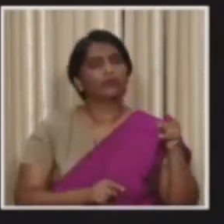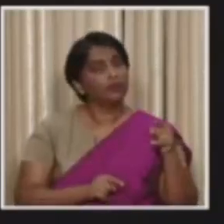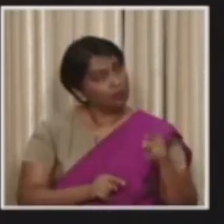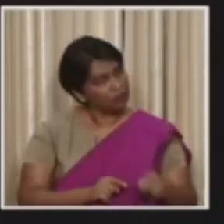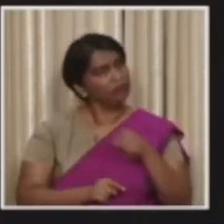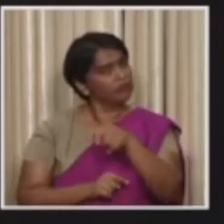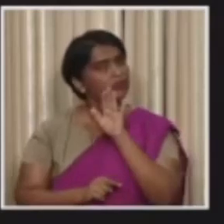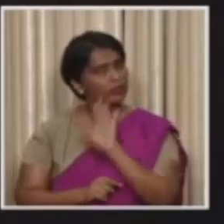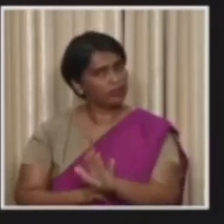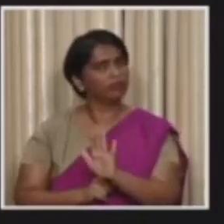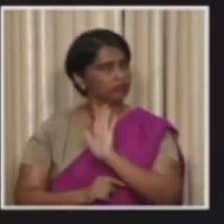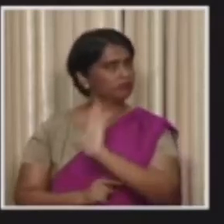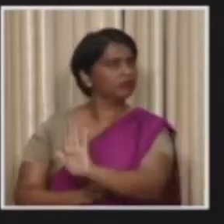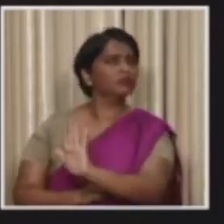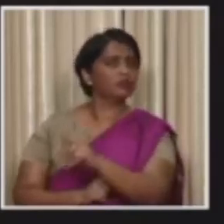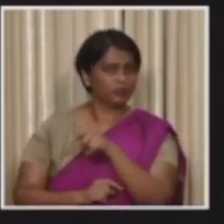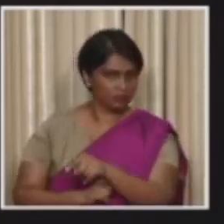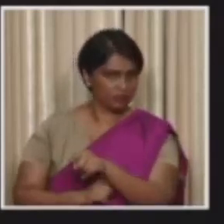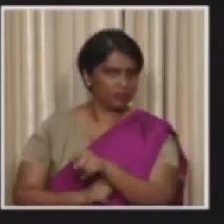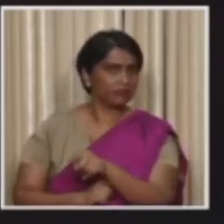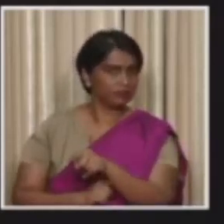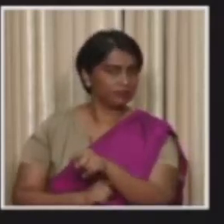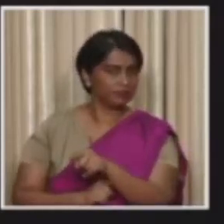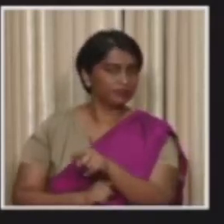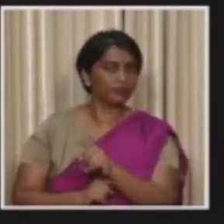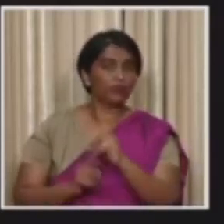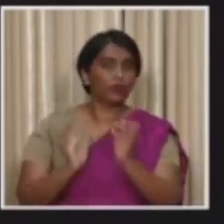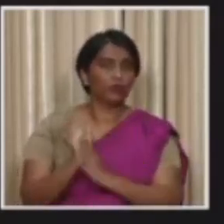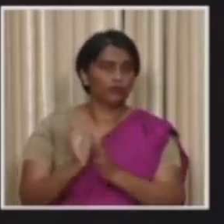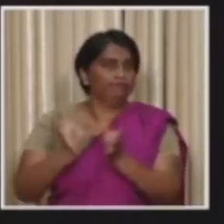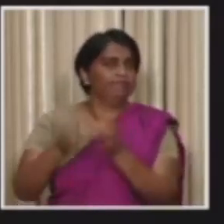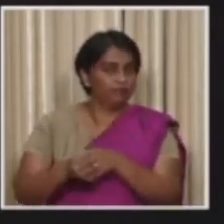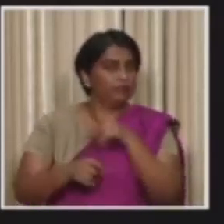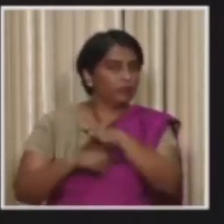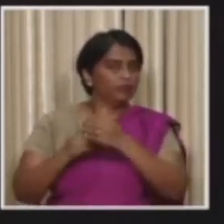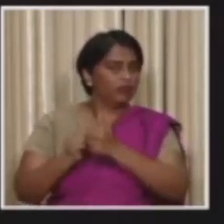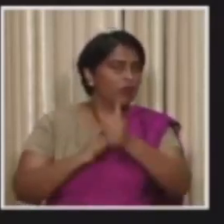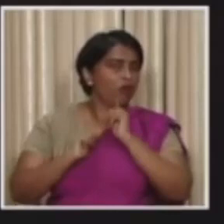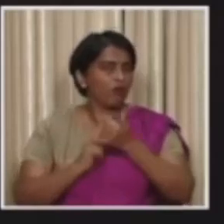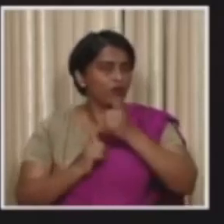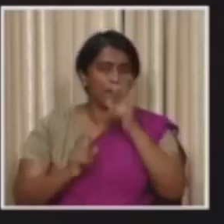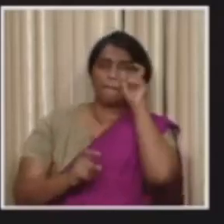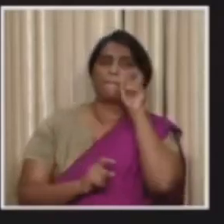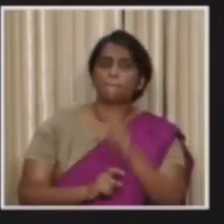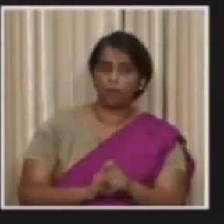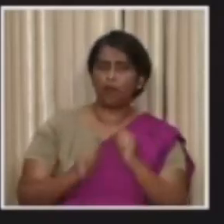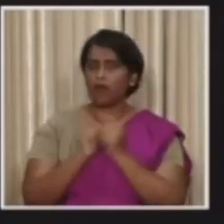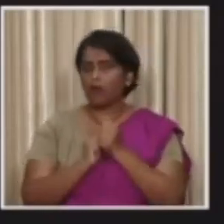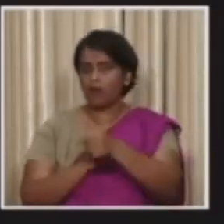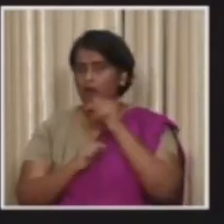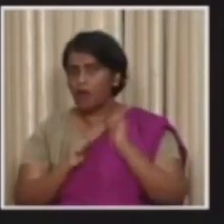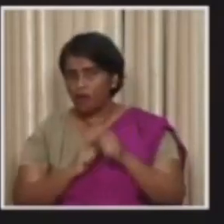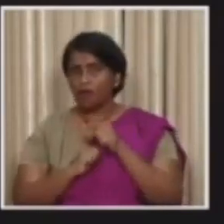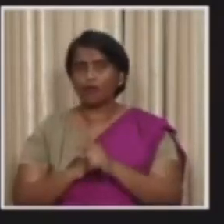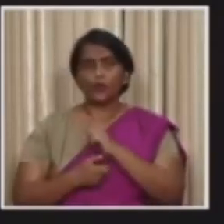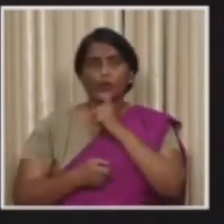or a committee here. To look at the progress of this. How many cases have been filed? What are the infrastructure problems you have?